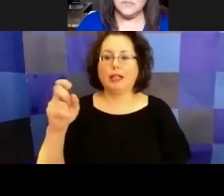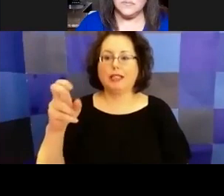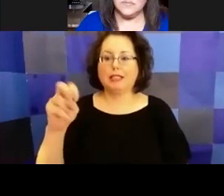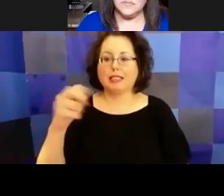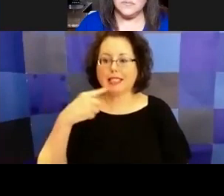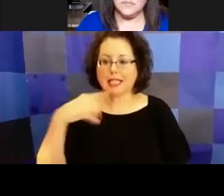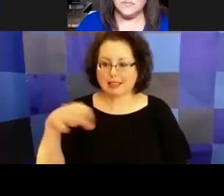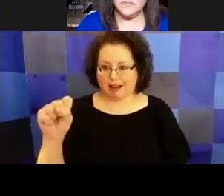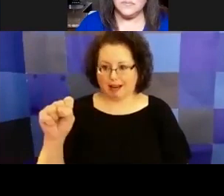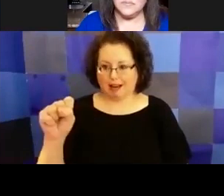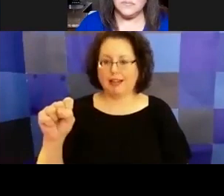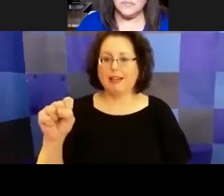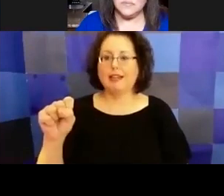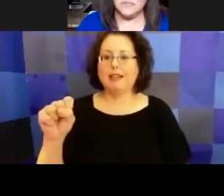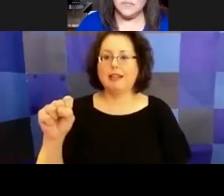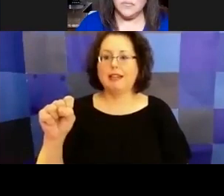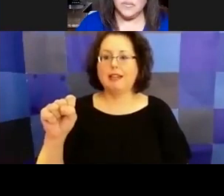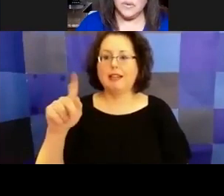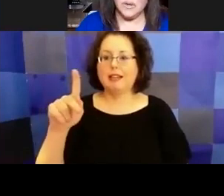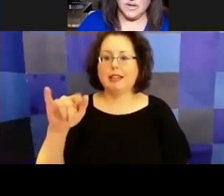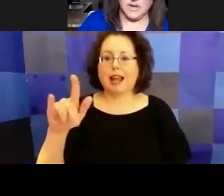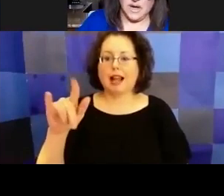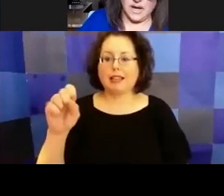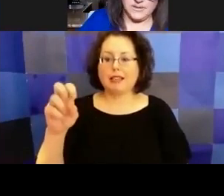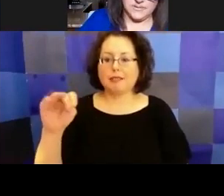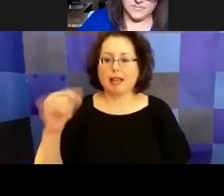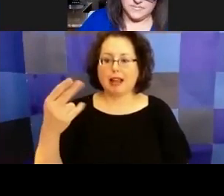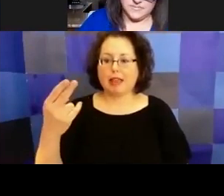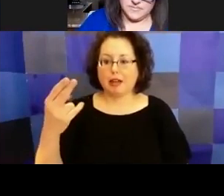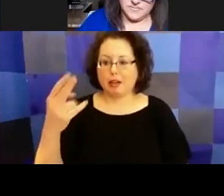Aye. Mrs. Kelsmith, President.